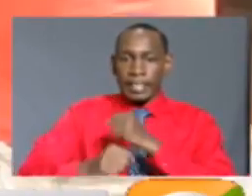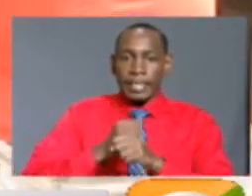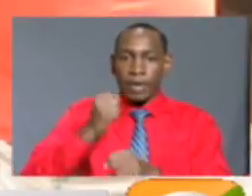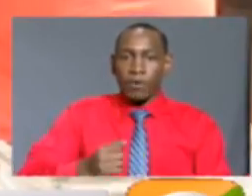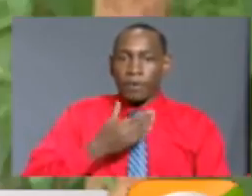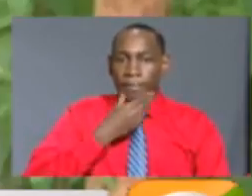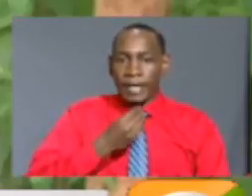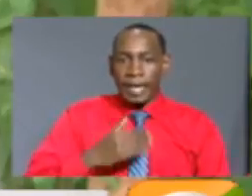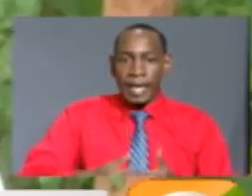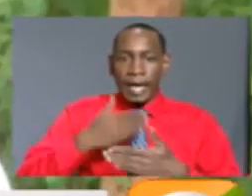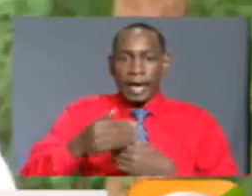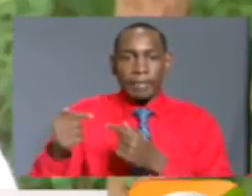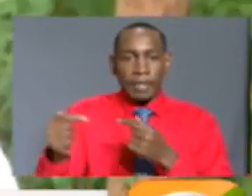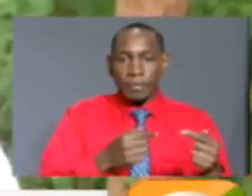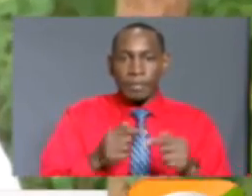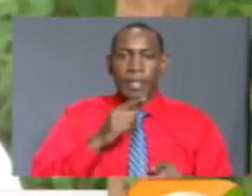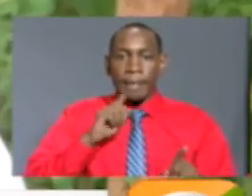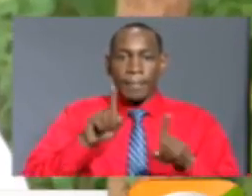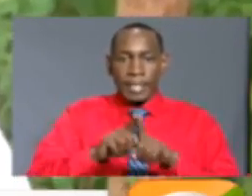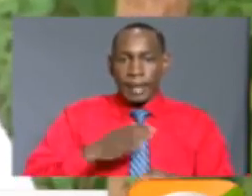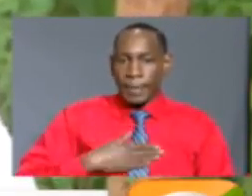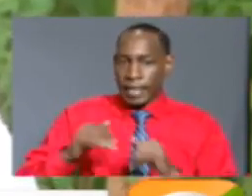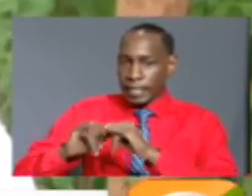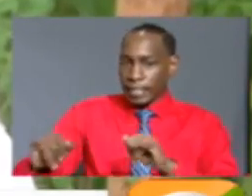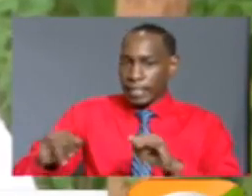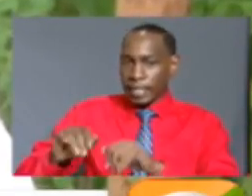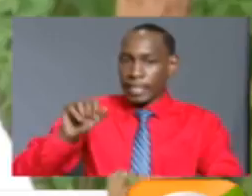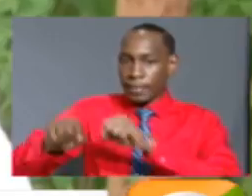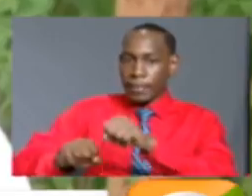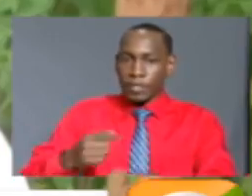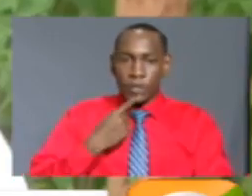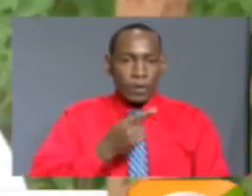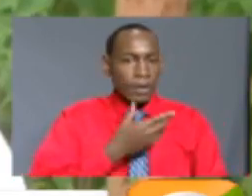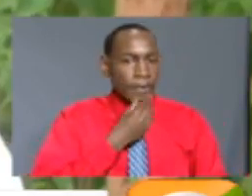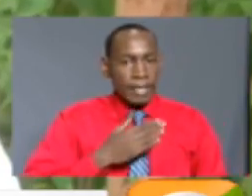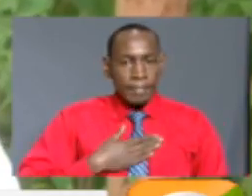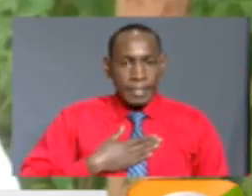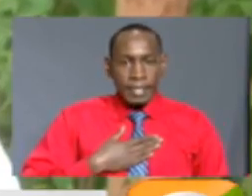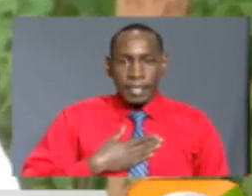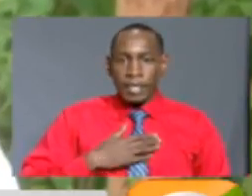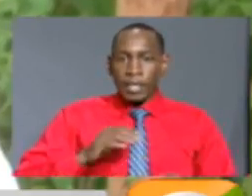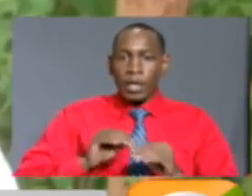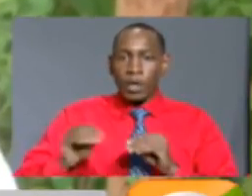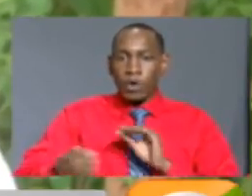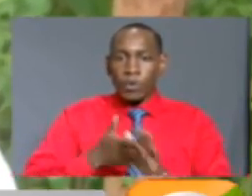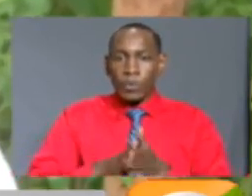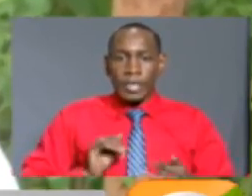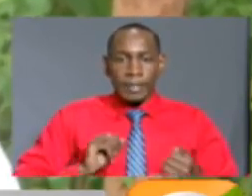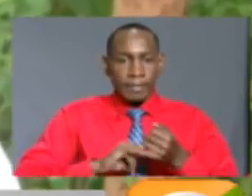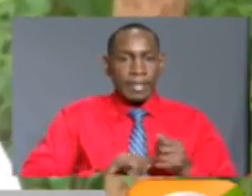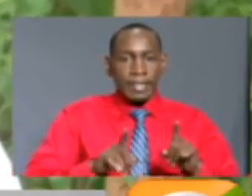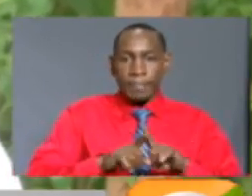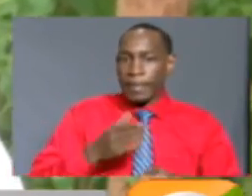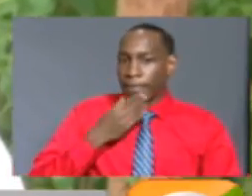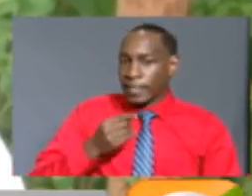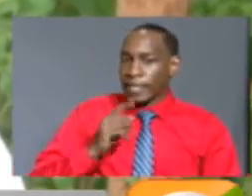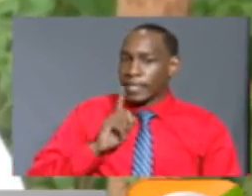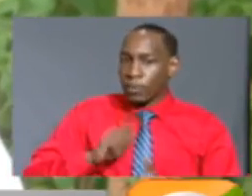a disagreement. Nduku yangu alikuwa anaosha paiskeli akamwambia papa, mimi nimekaa pile pipi na wewe unaongea sita hiyo au